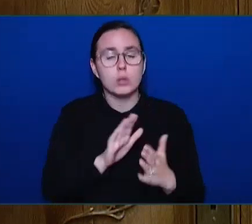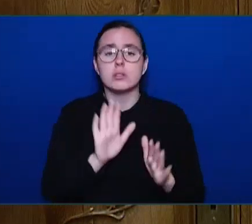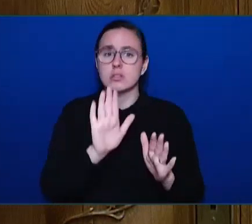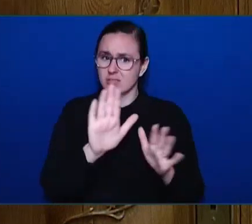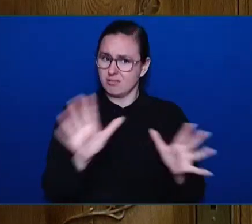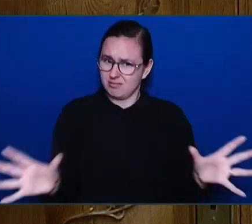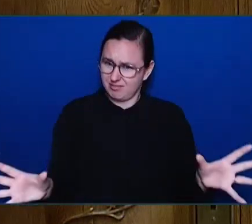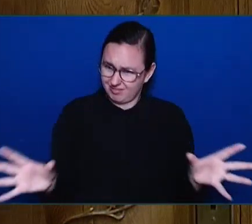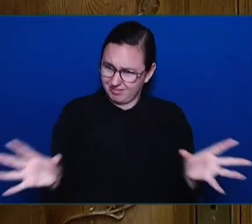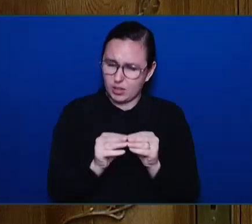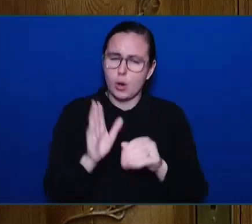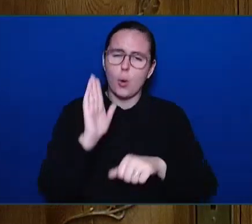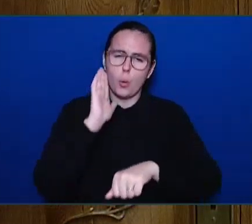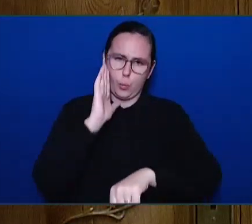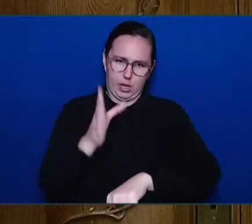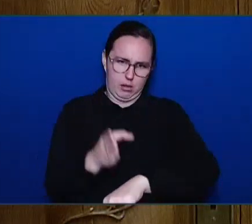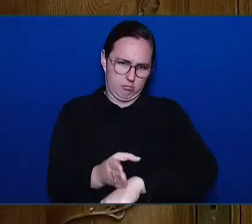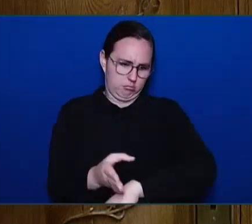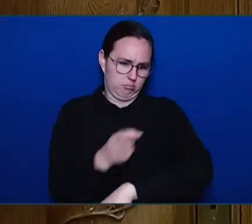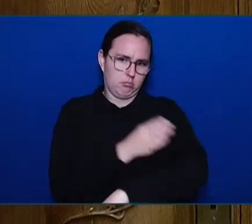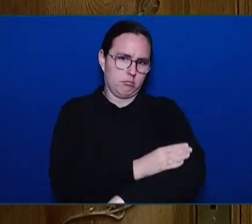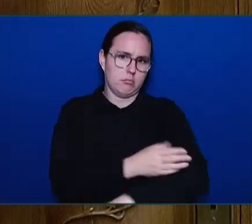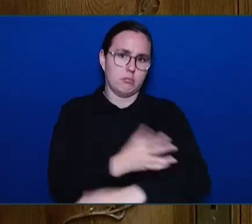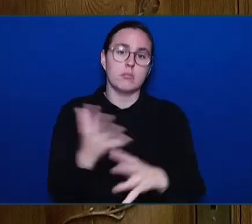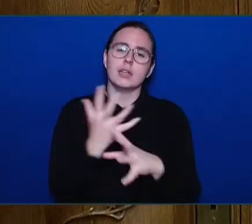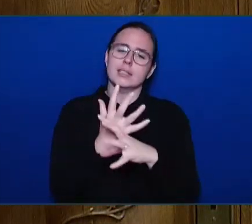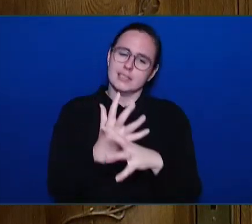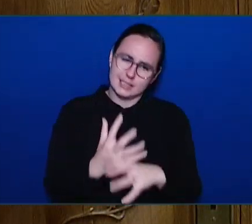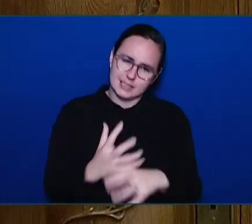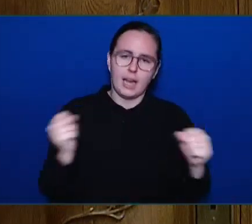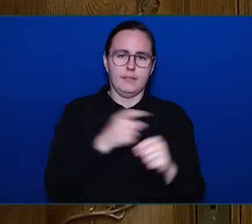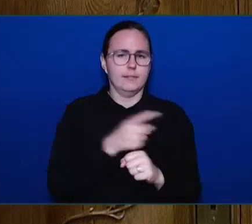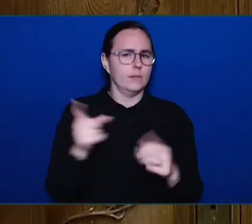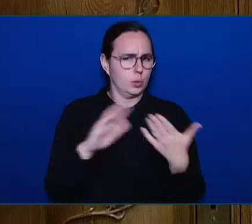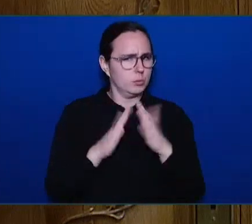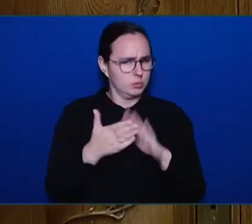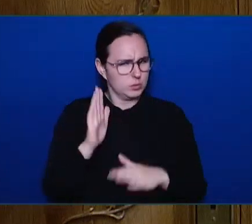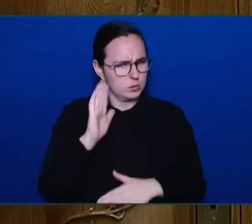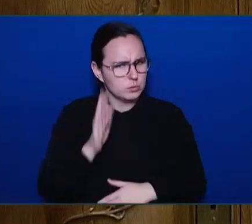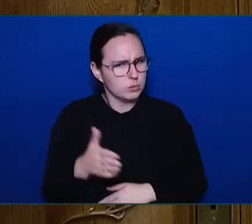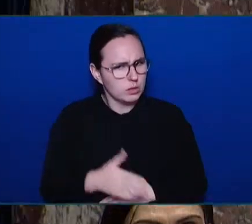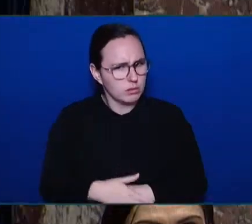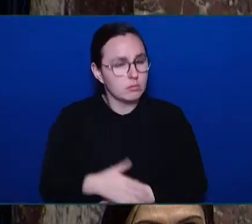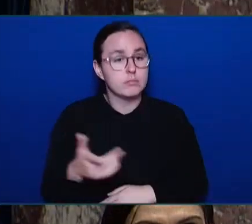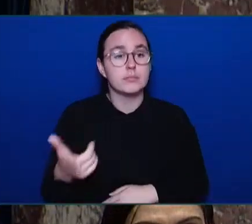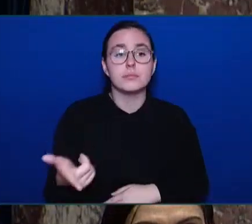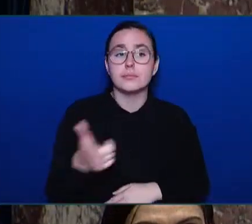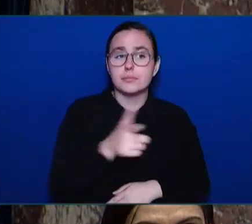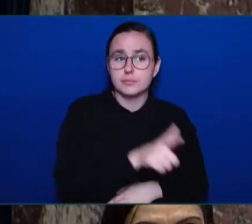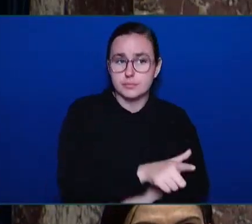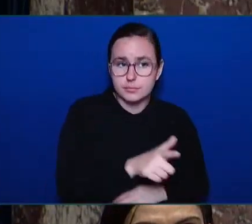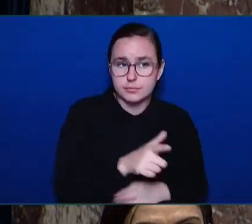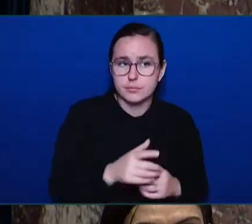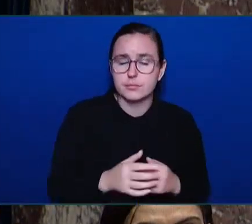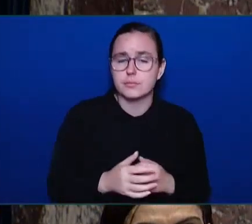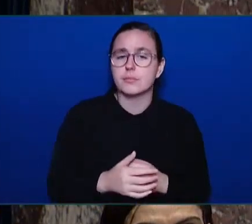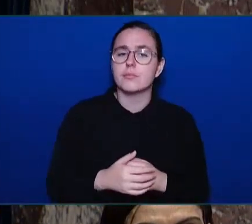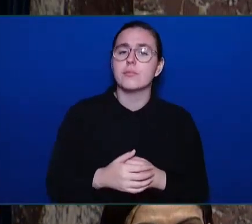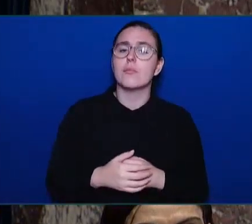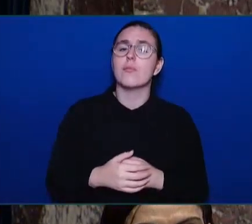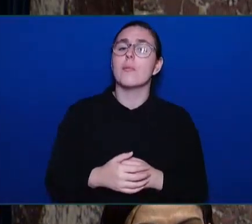Leader of Third Party. Yeah, thank you, Mr. Speaker. Last fall, the Premier said, quote, "We cannot continue to expand fossil